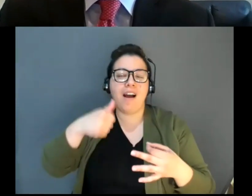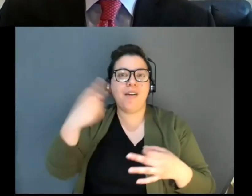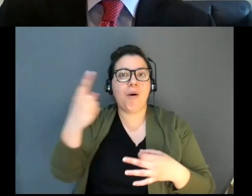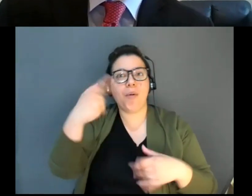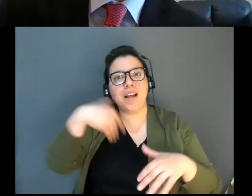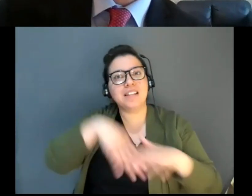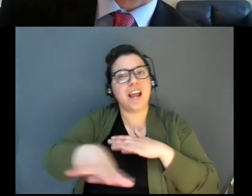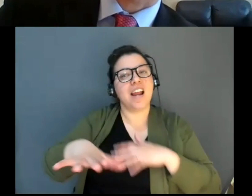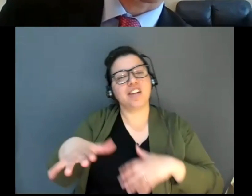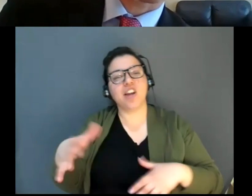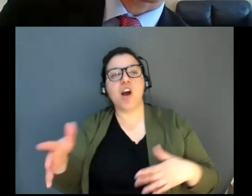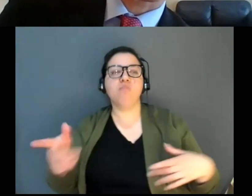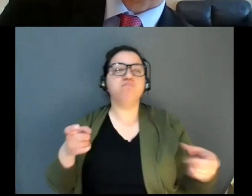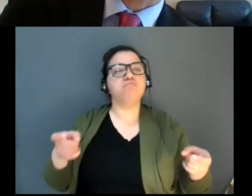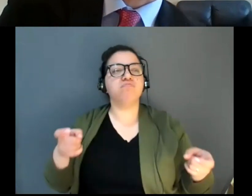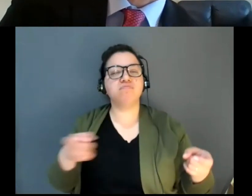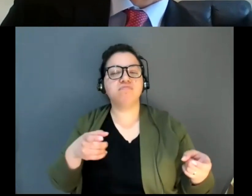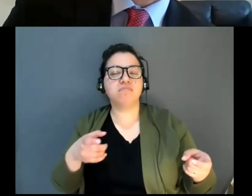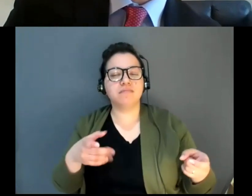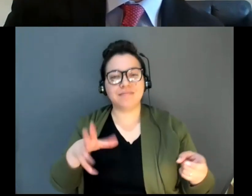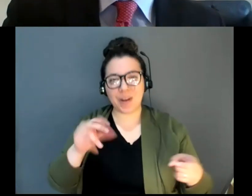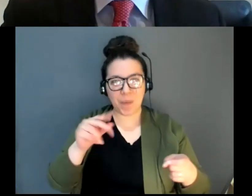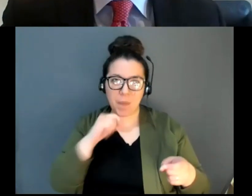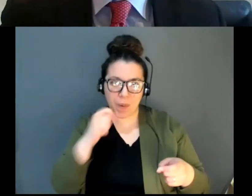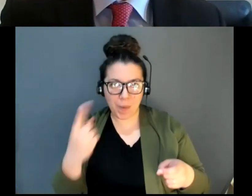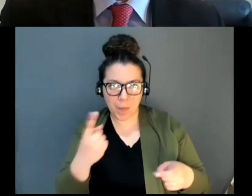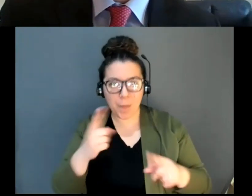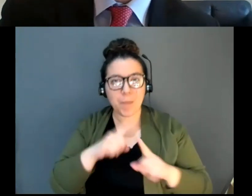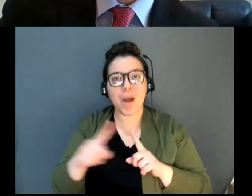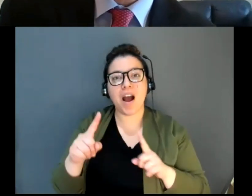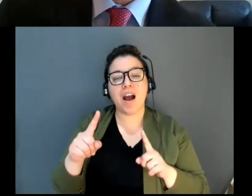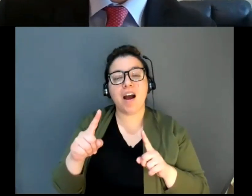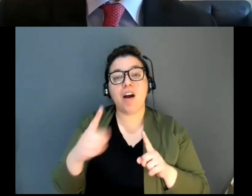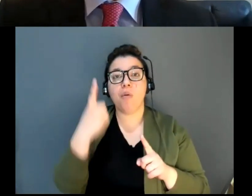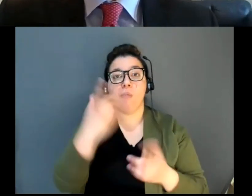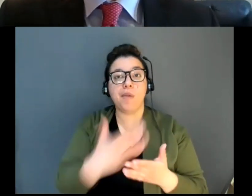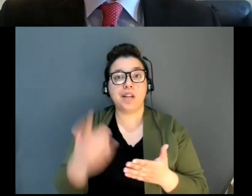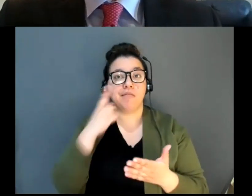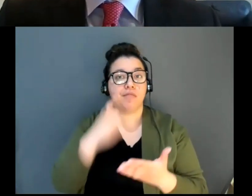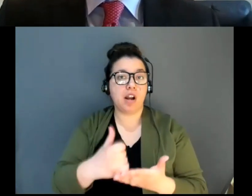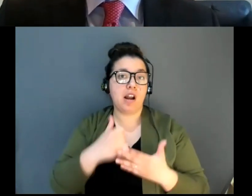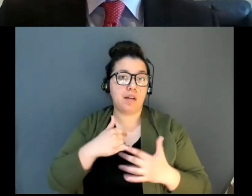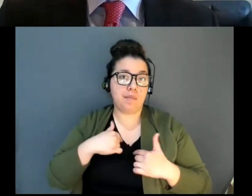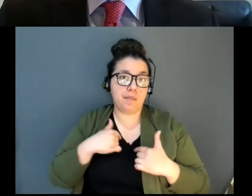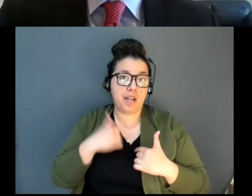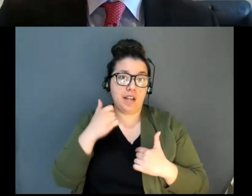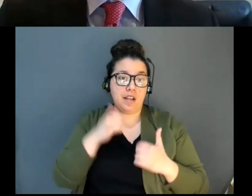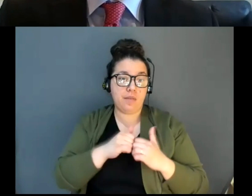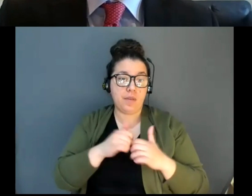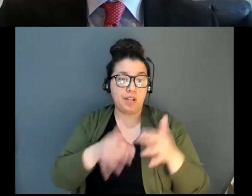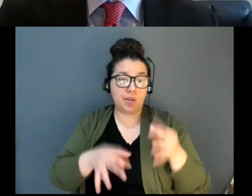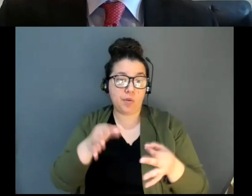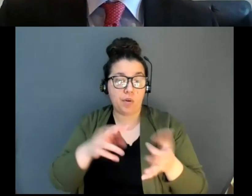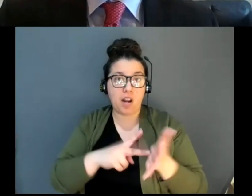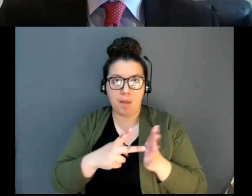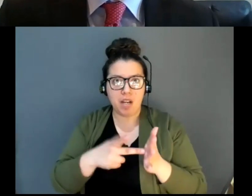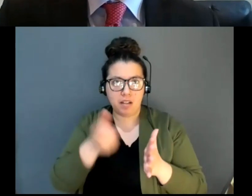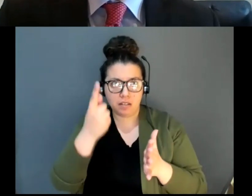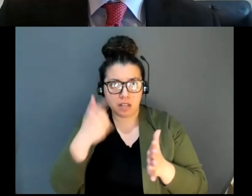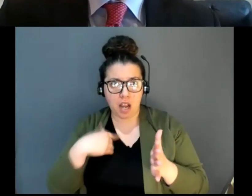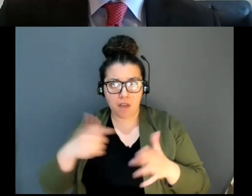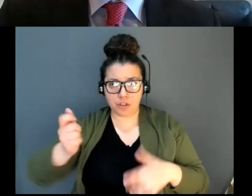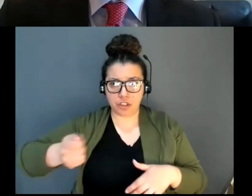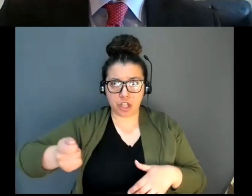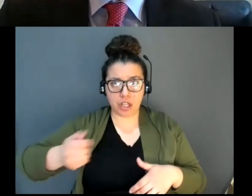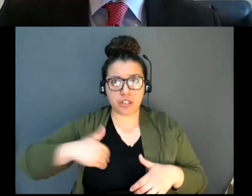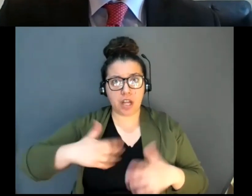thing that I do to alleviate my concerns and anxiety over going to court, I mean, you're going to a judge and there's a packed courtroom or